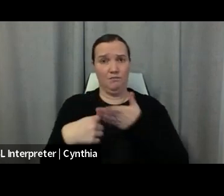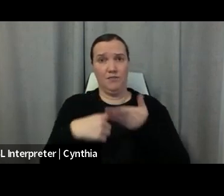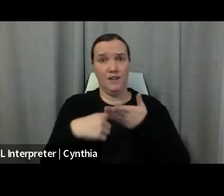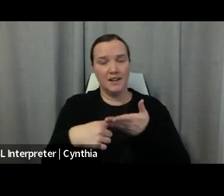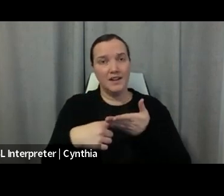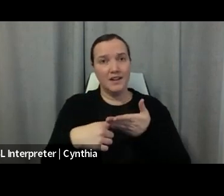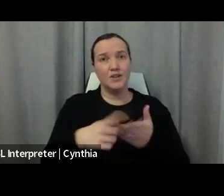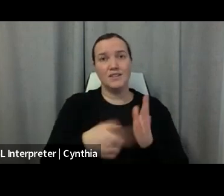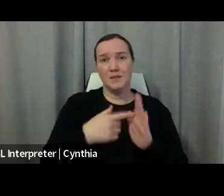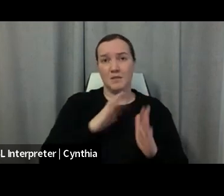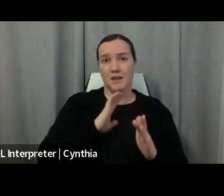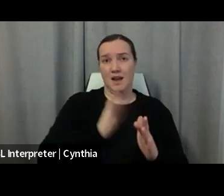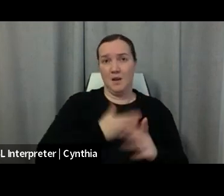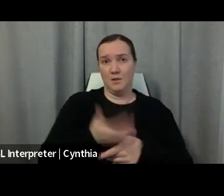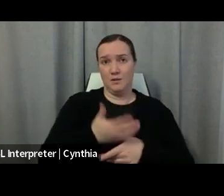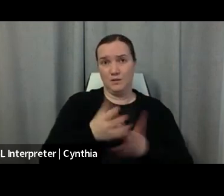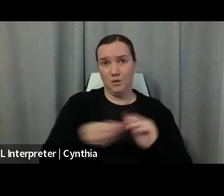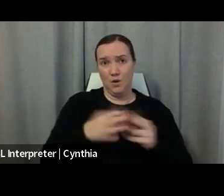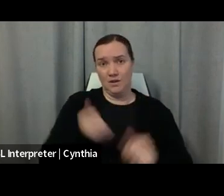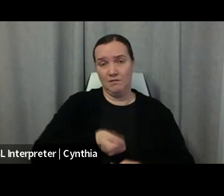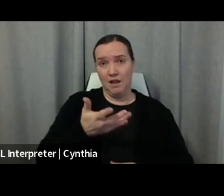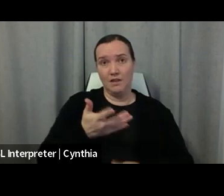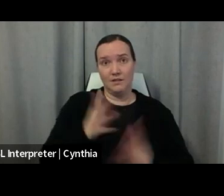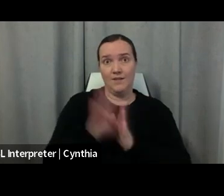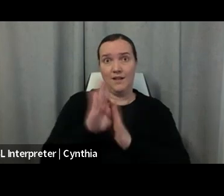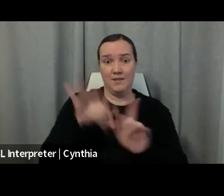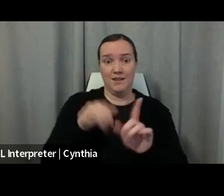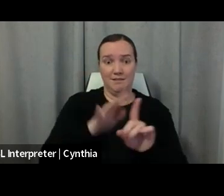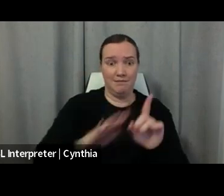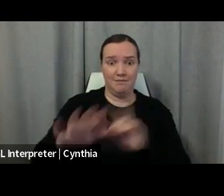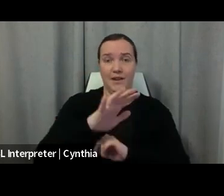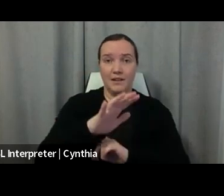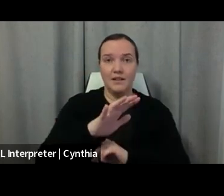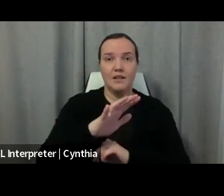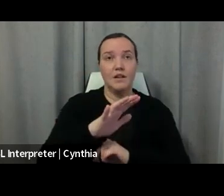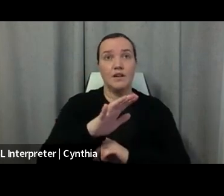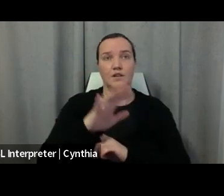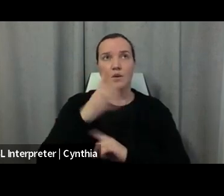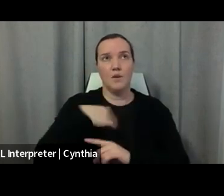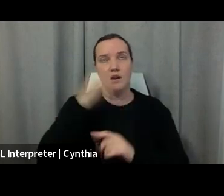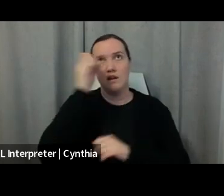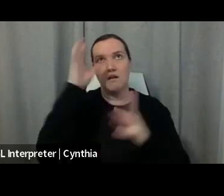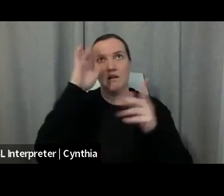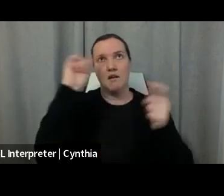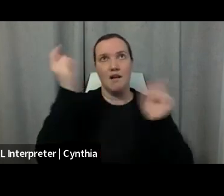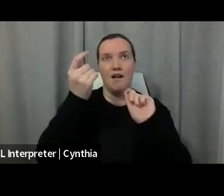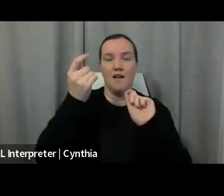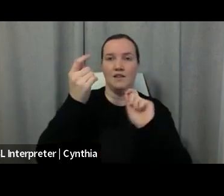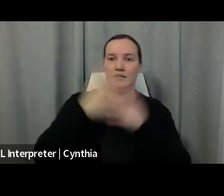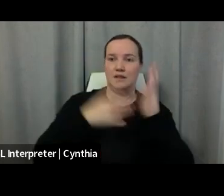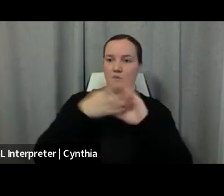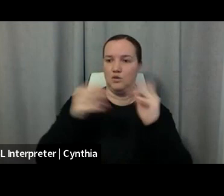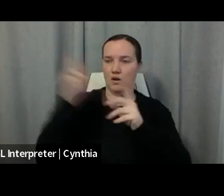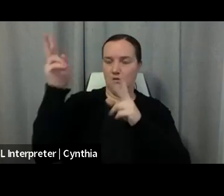that space to reimagine and re-engage with some of those issues that we know often have been downloaded to us, that we're sometimes carrying and needing to